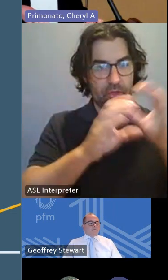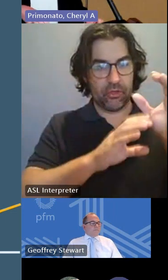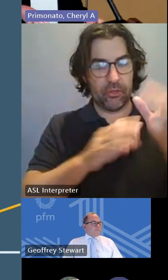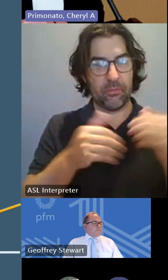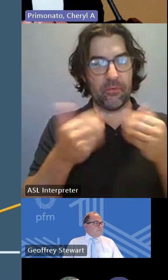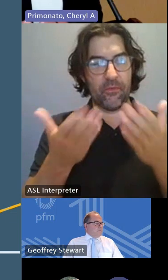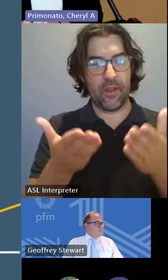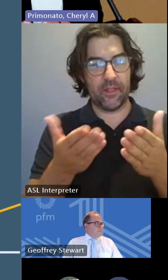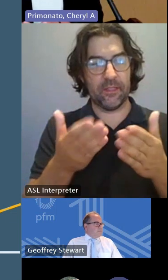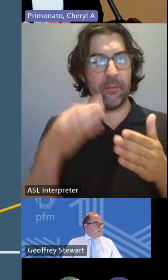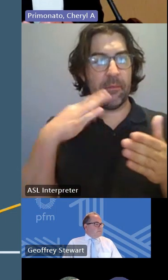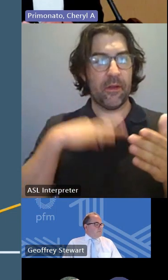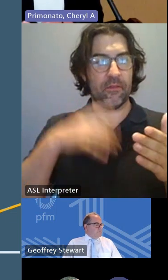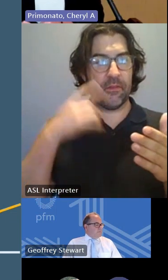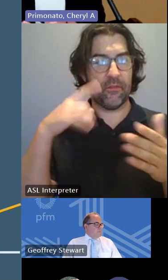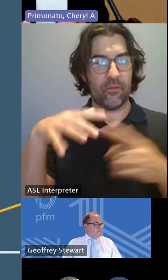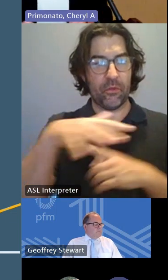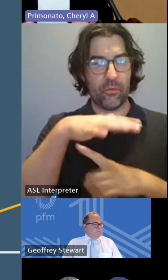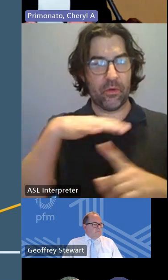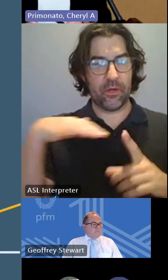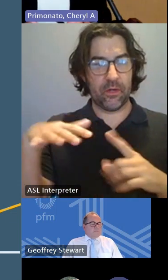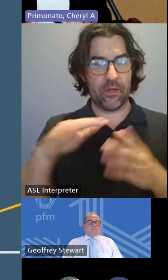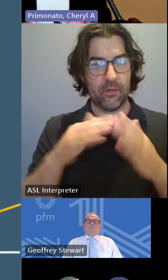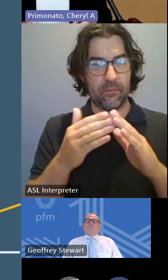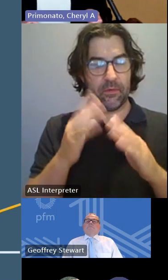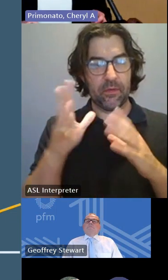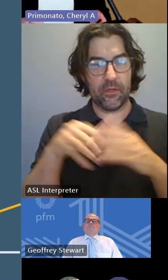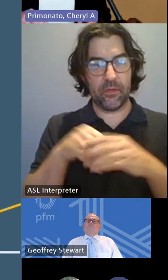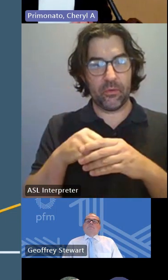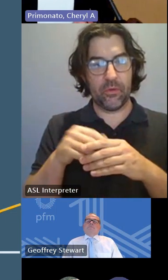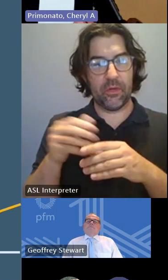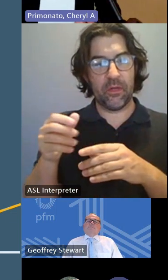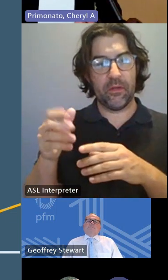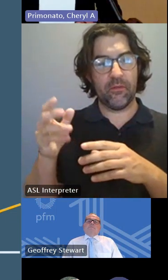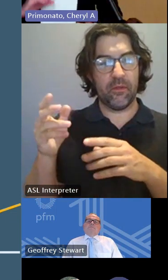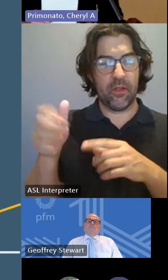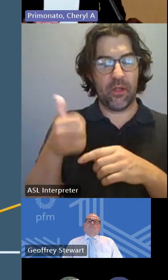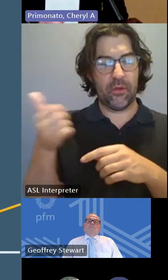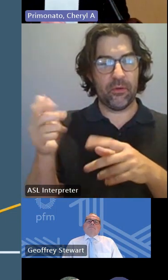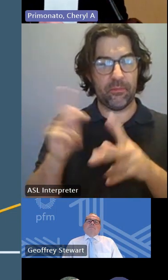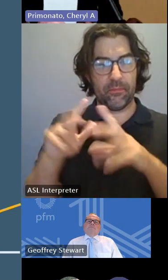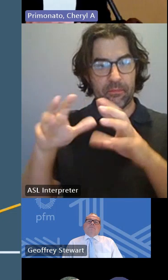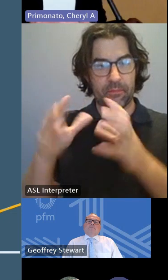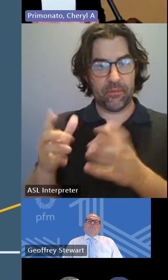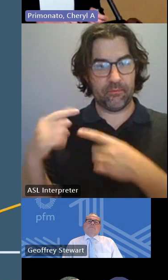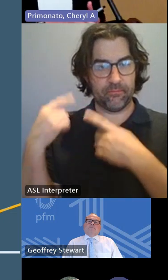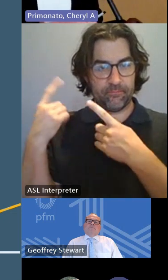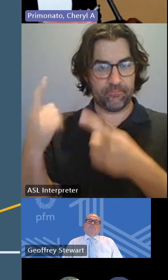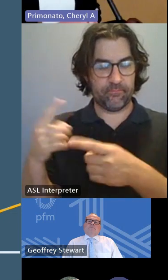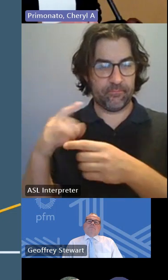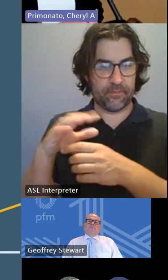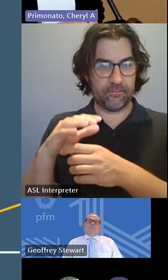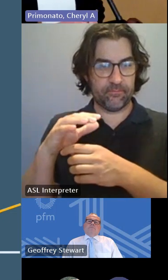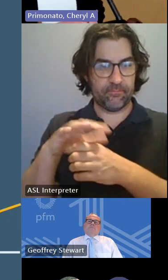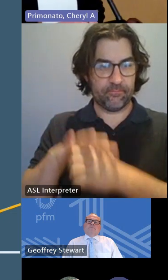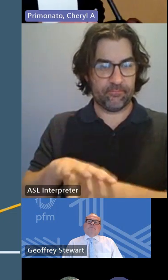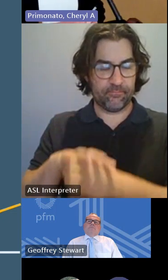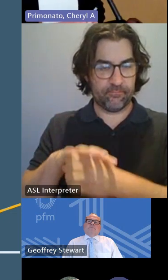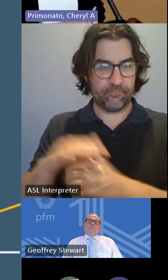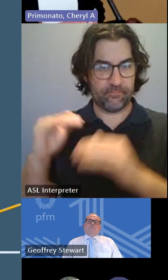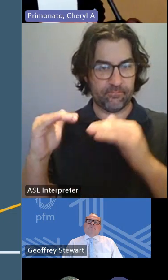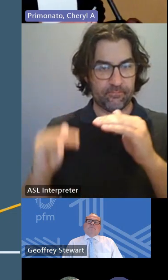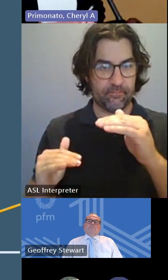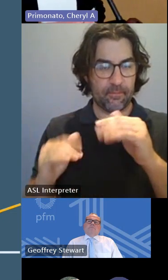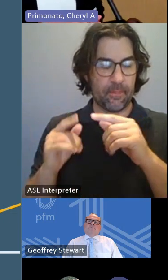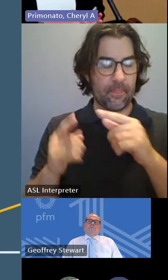maximum benefits for the surrounding community, including historically disadvantaged populations. The City of Pittsburgh, subject to approval by City Council, has